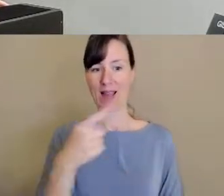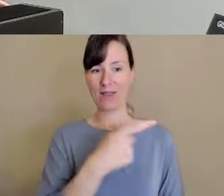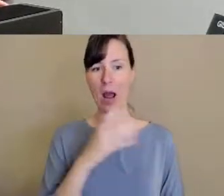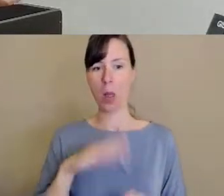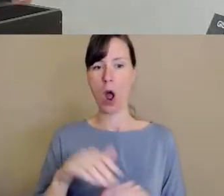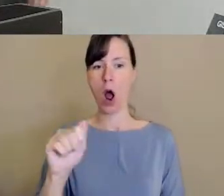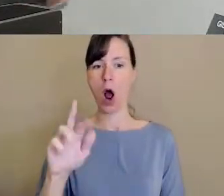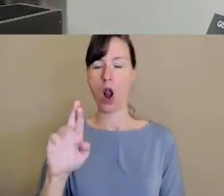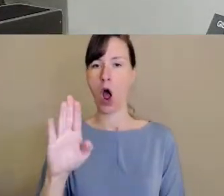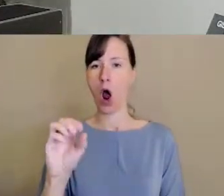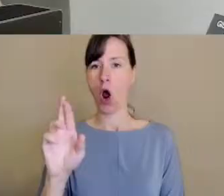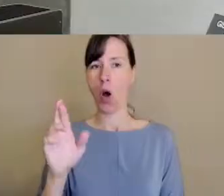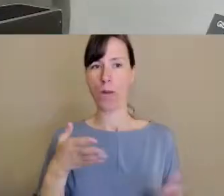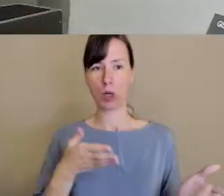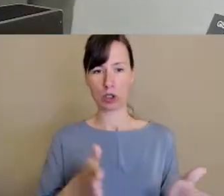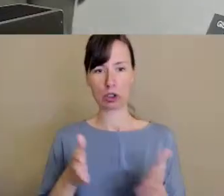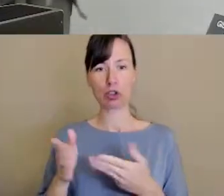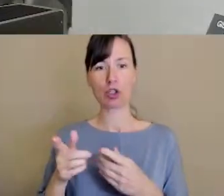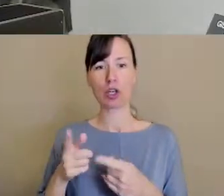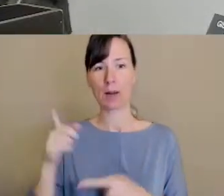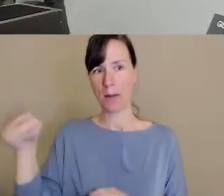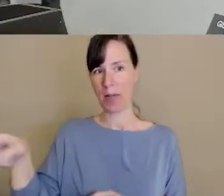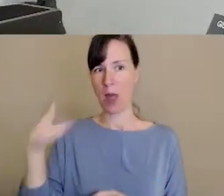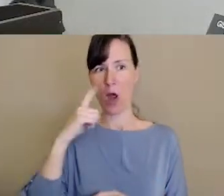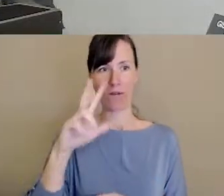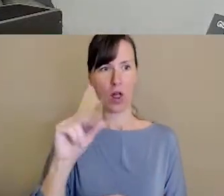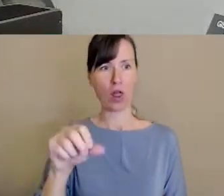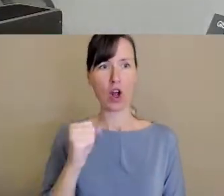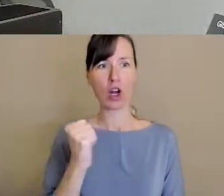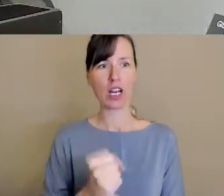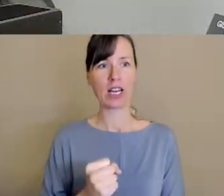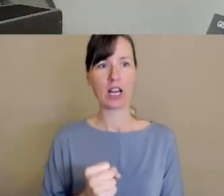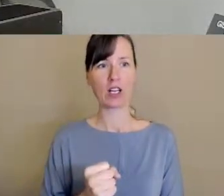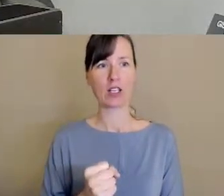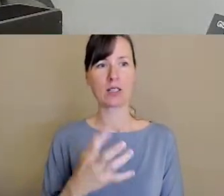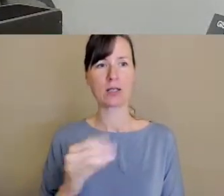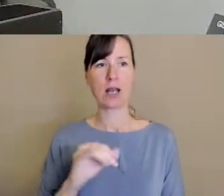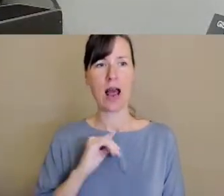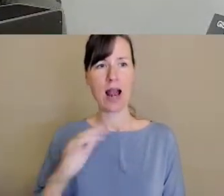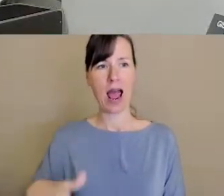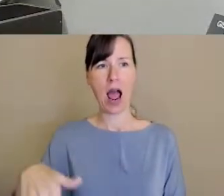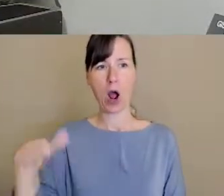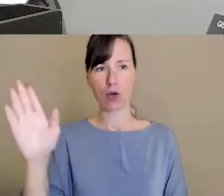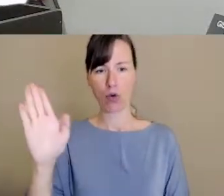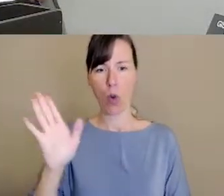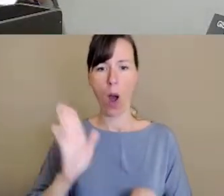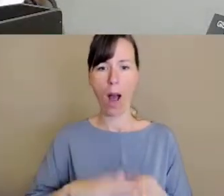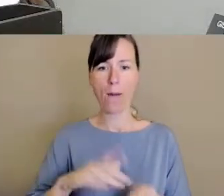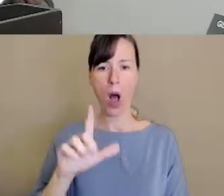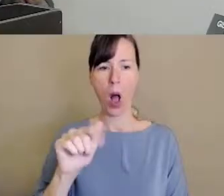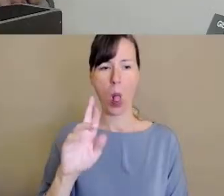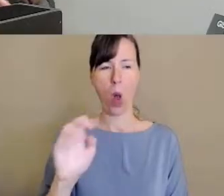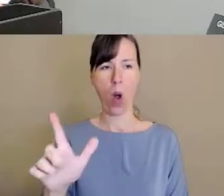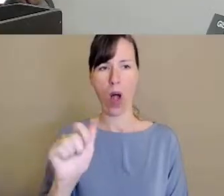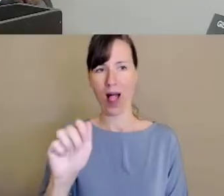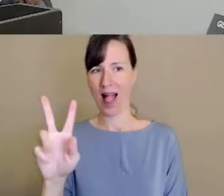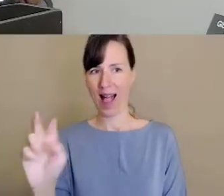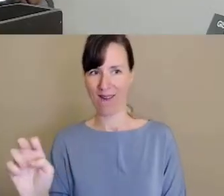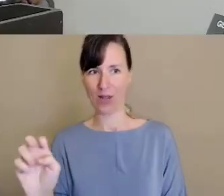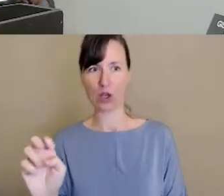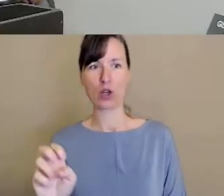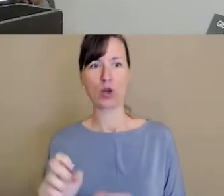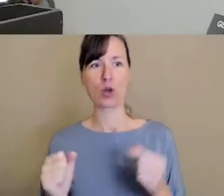been there for about 30 years, but I grew up on Laurel Avenue, so I'm an